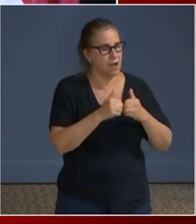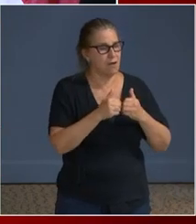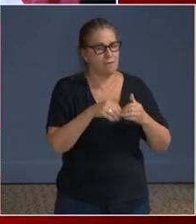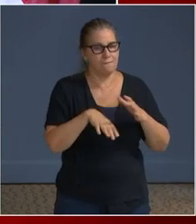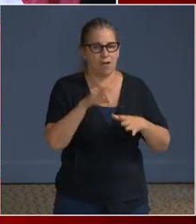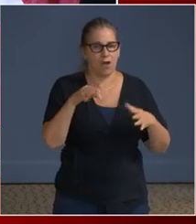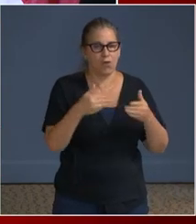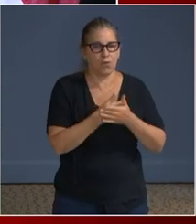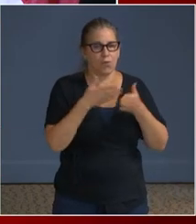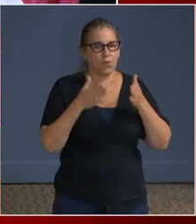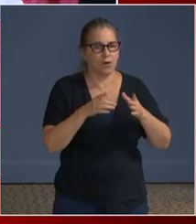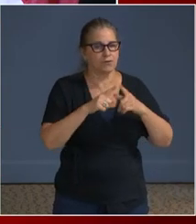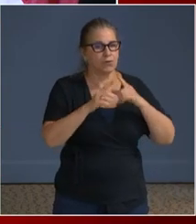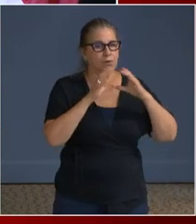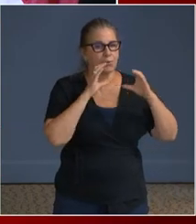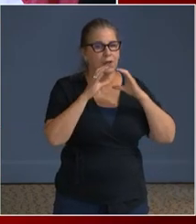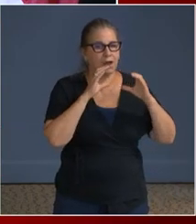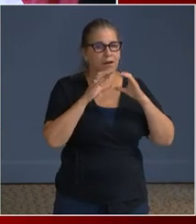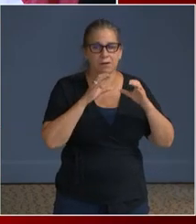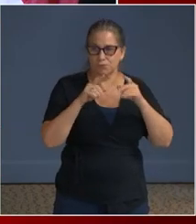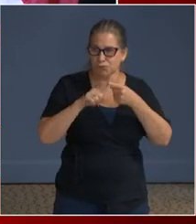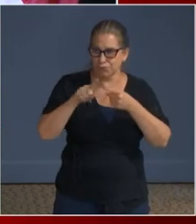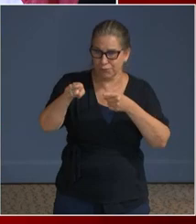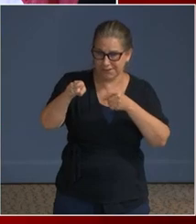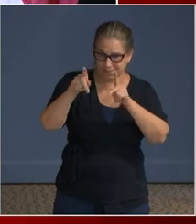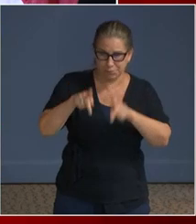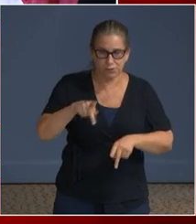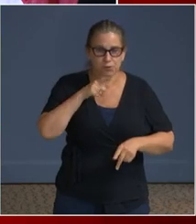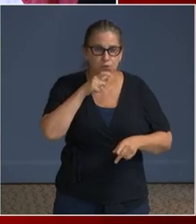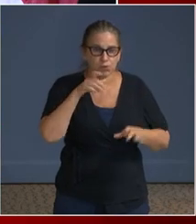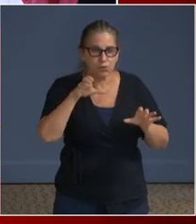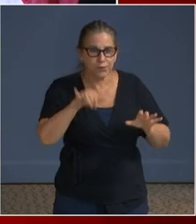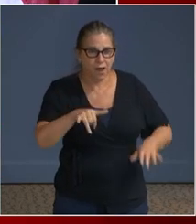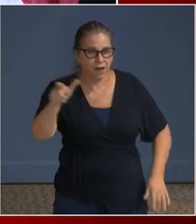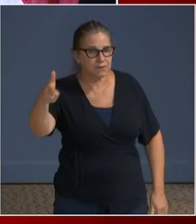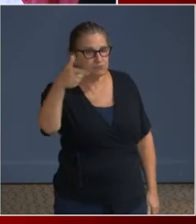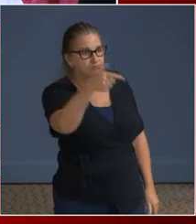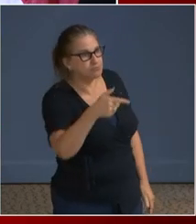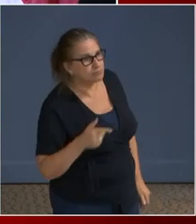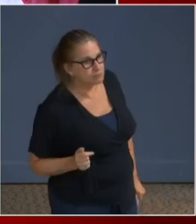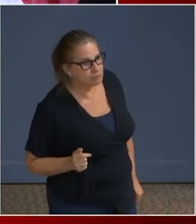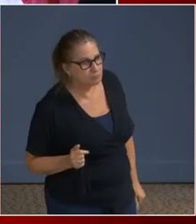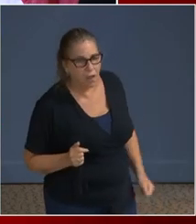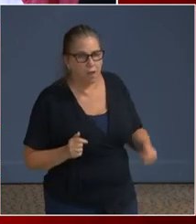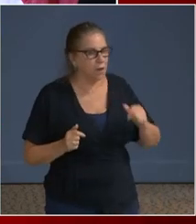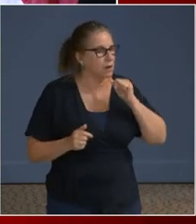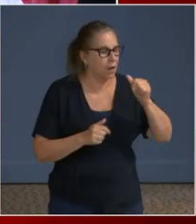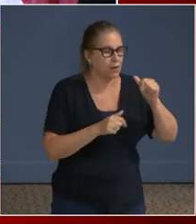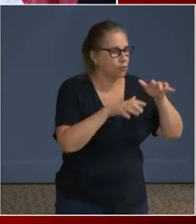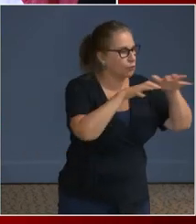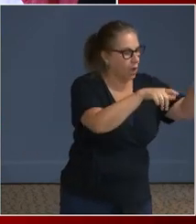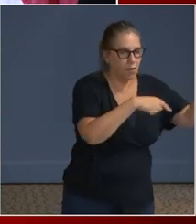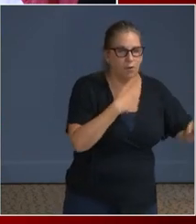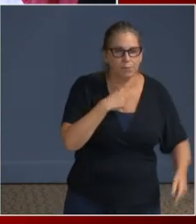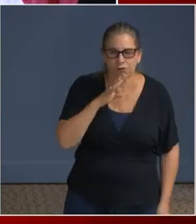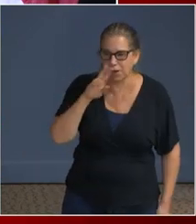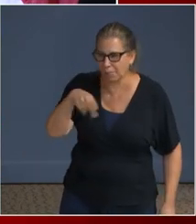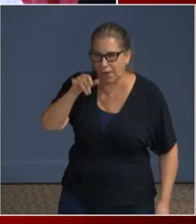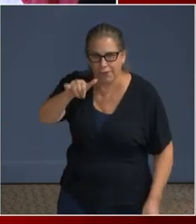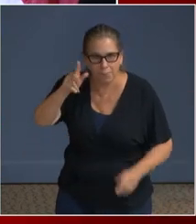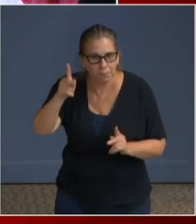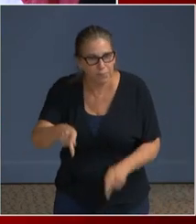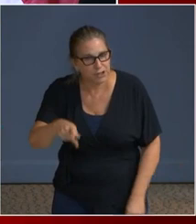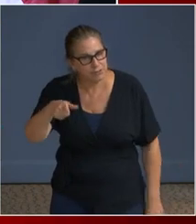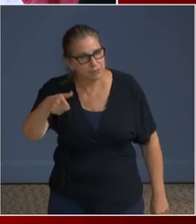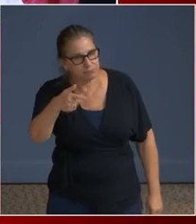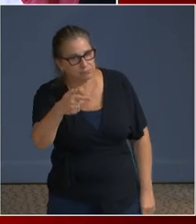a person who would do that. And so that's what I'm suggesting. Now, if you're asking me, does something different need to happen if we